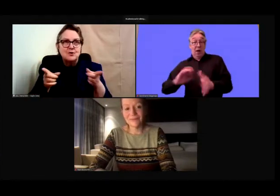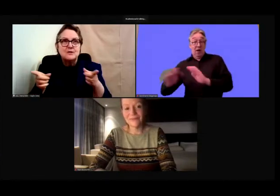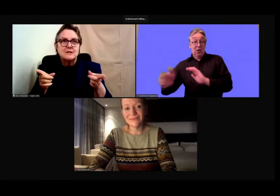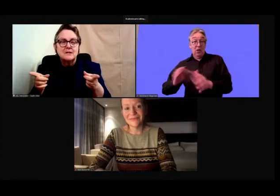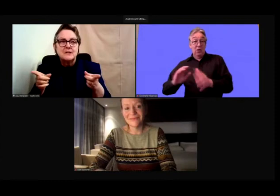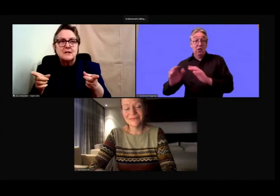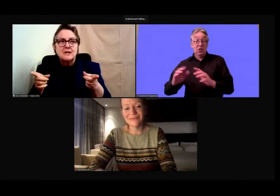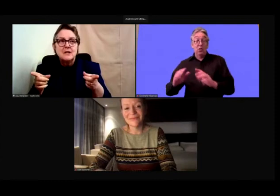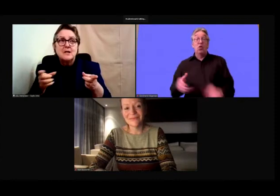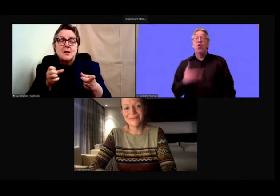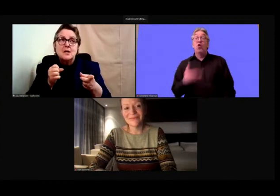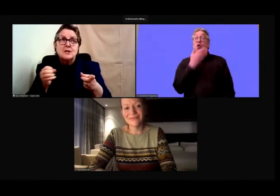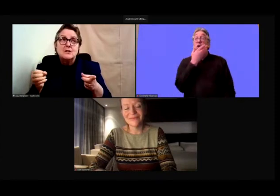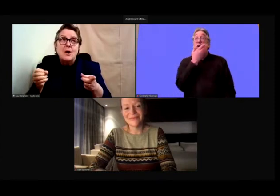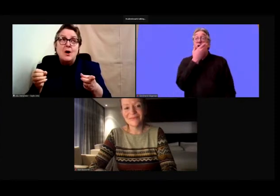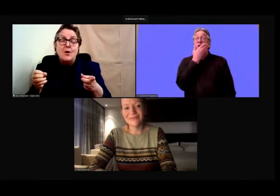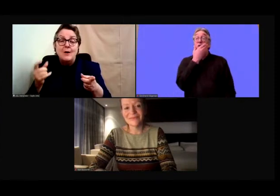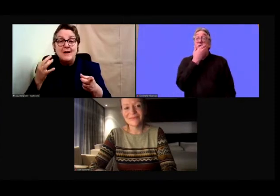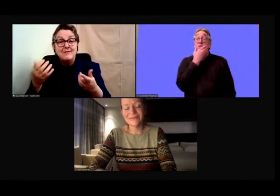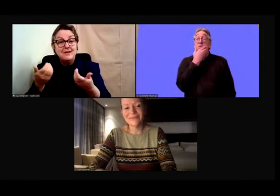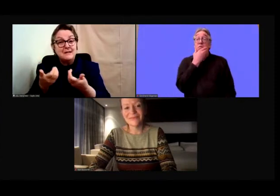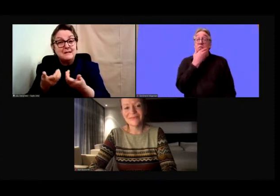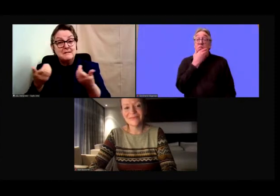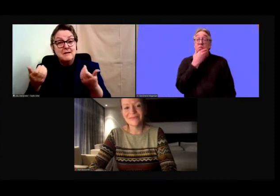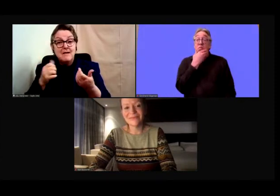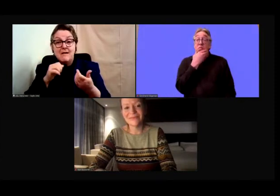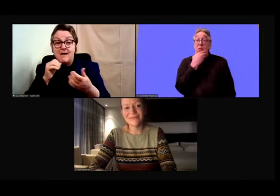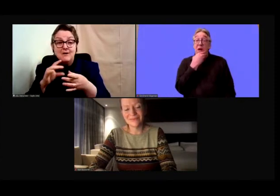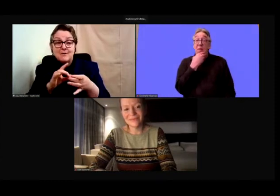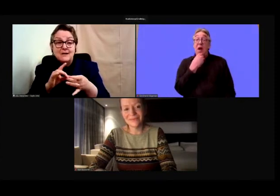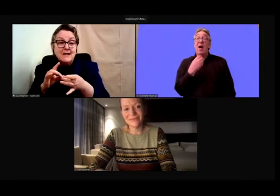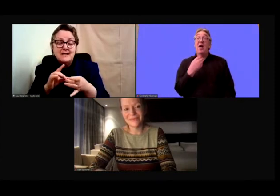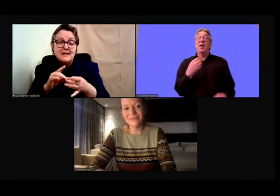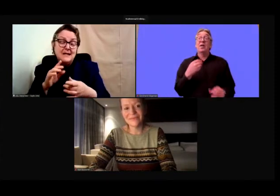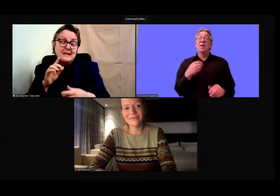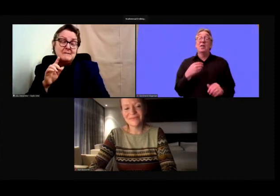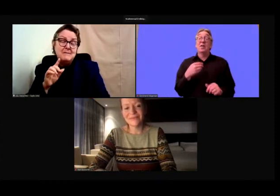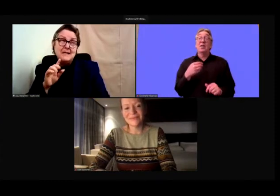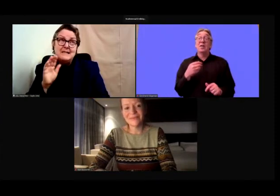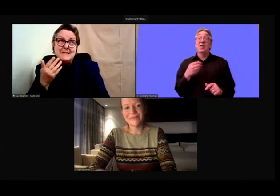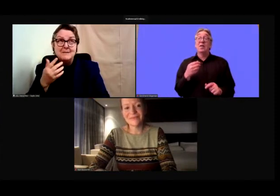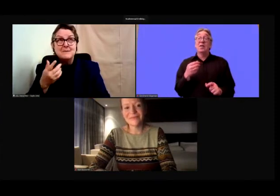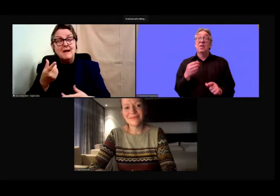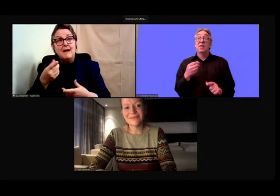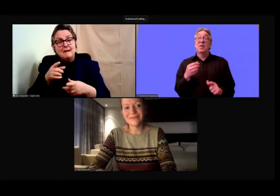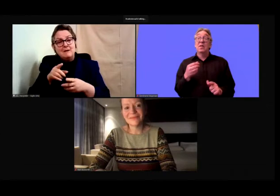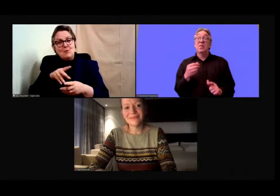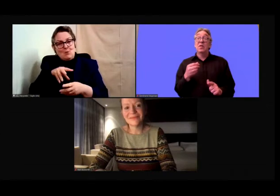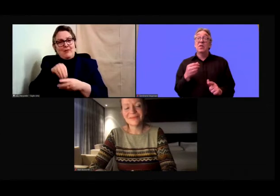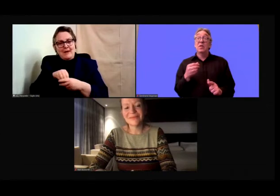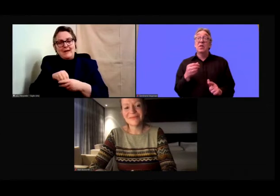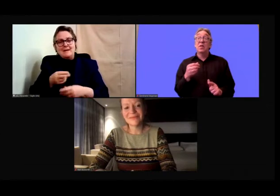generally language unrelated, it seemed to be really like an influence that happens in the bilingual people.